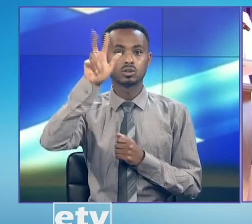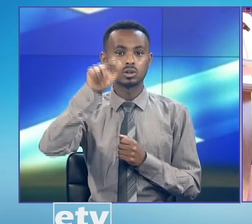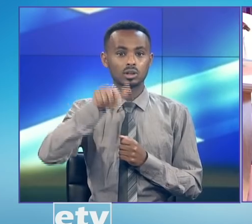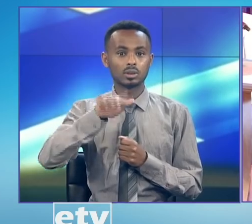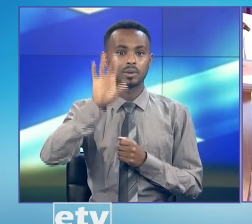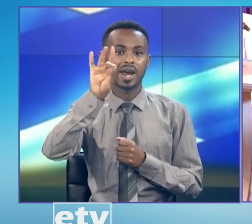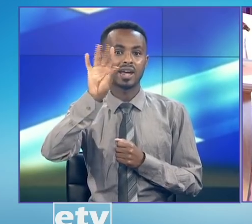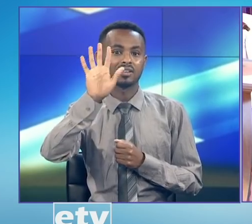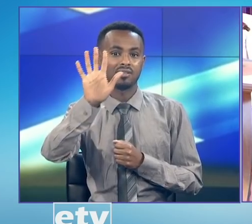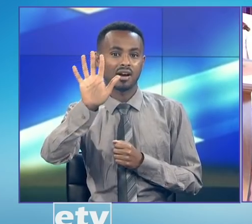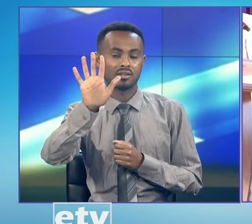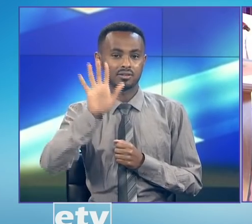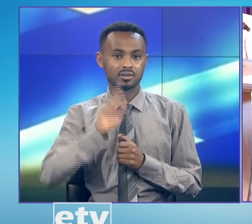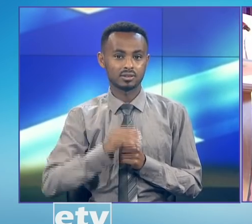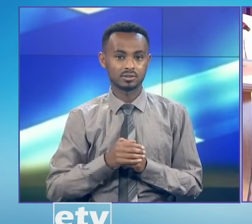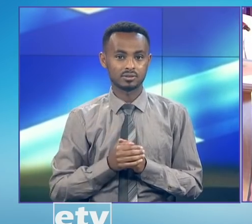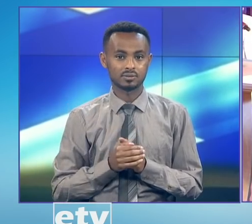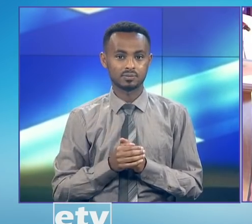3.85